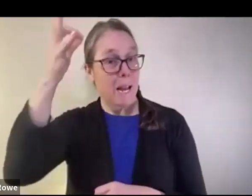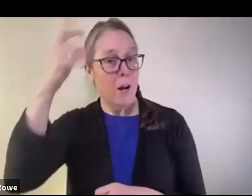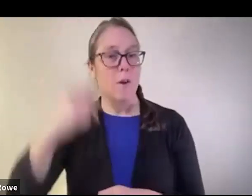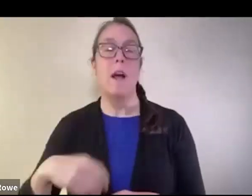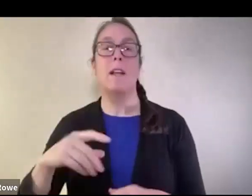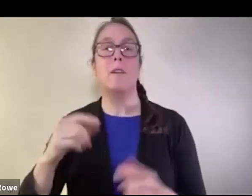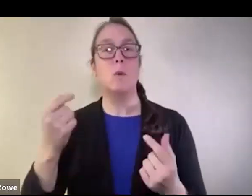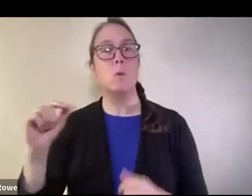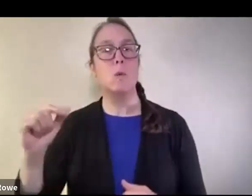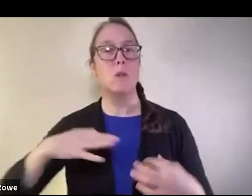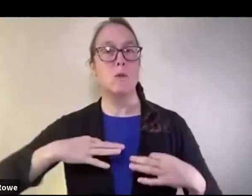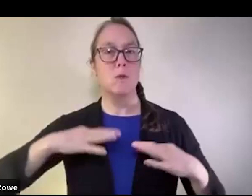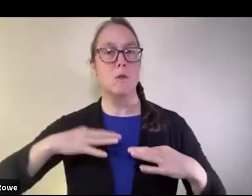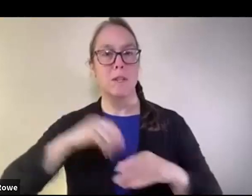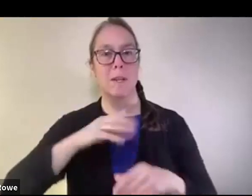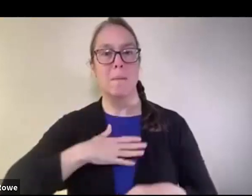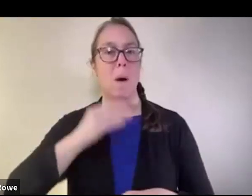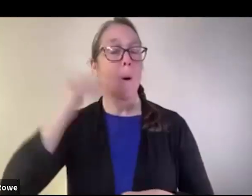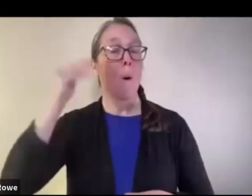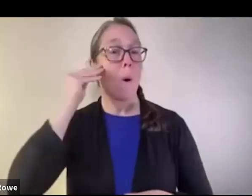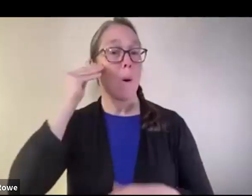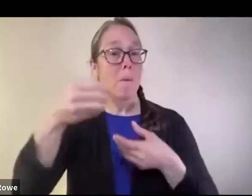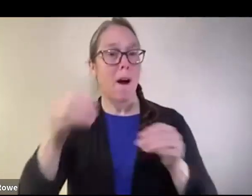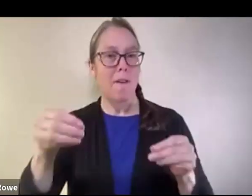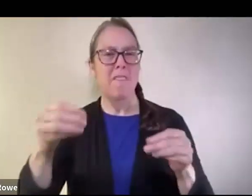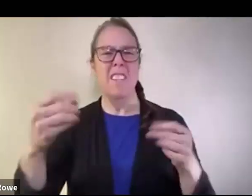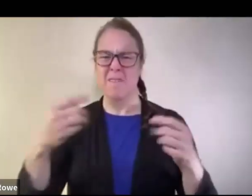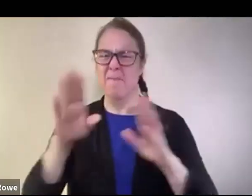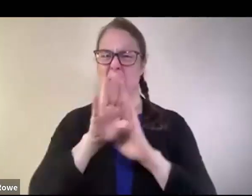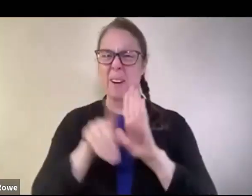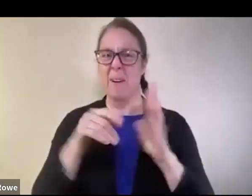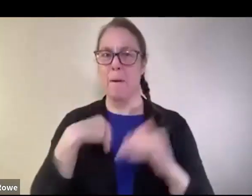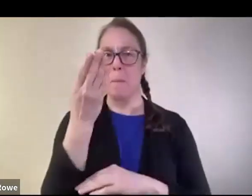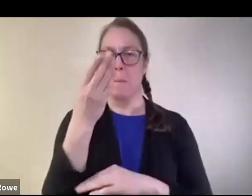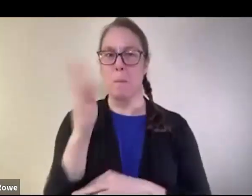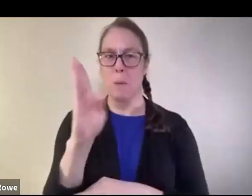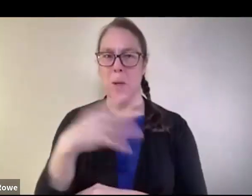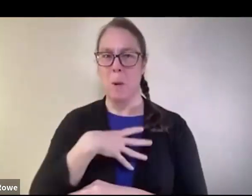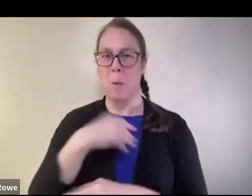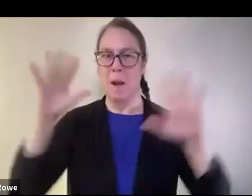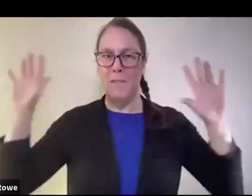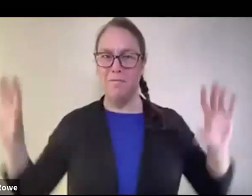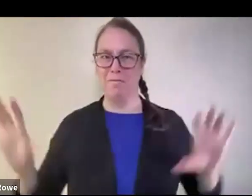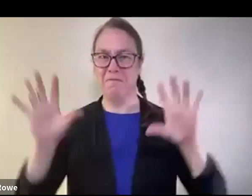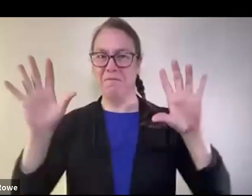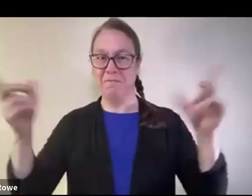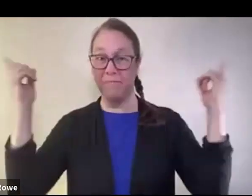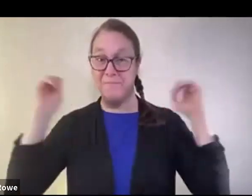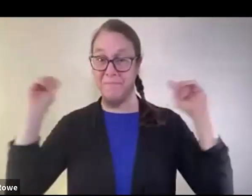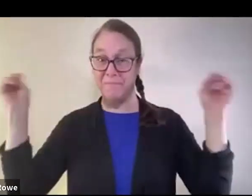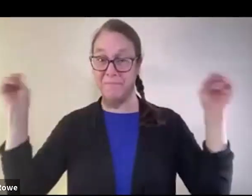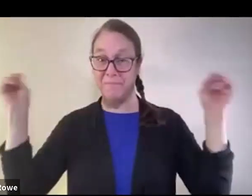office, highlighted with blues and whites everywhere. I am joined by